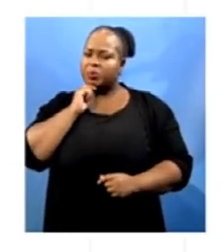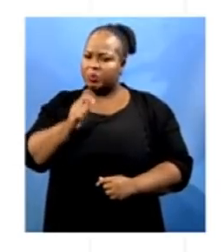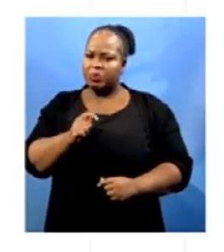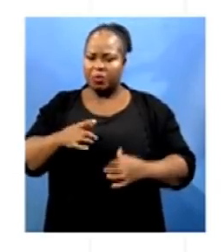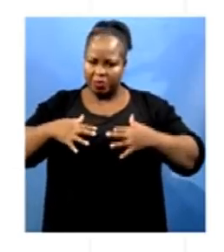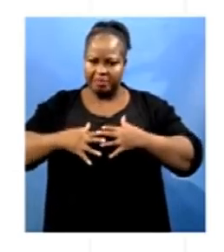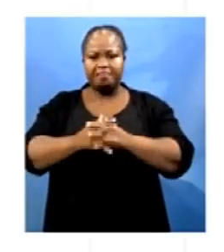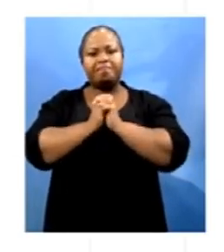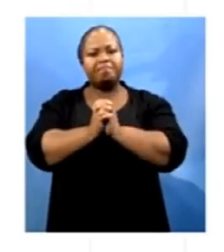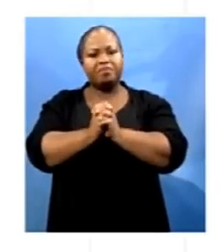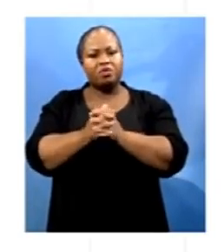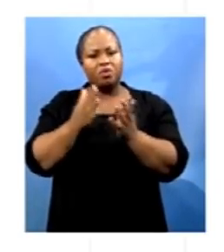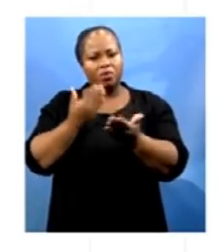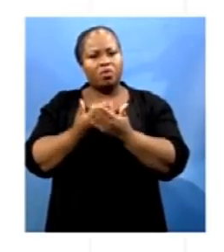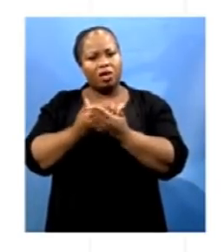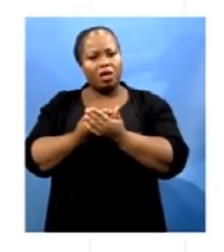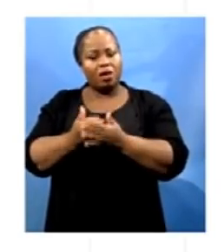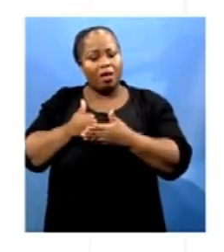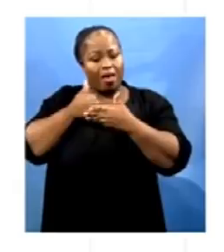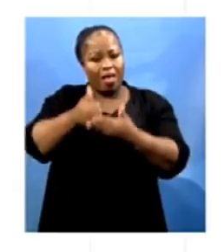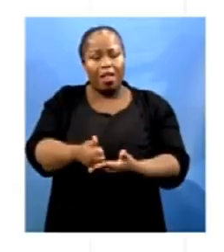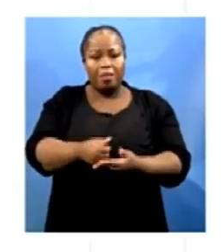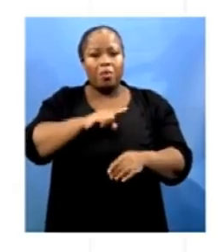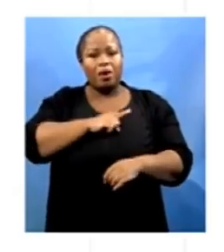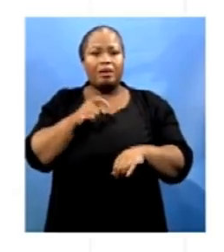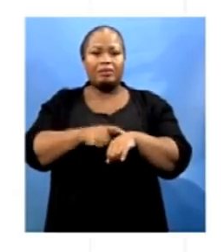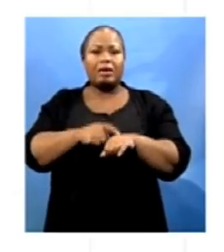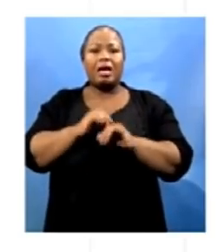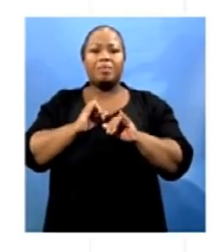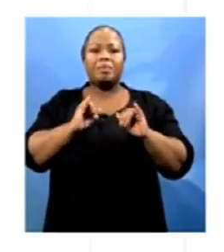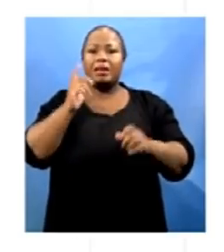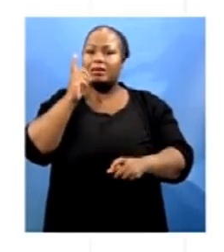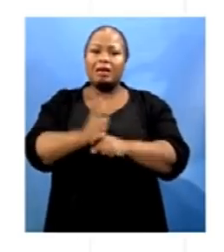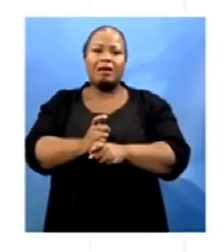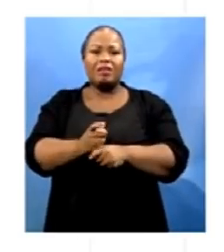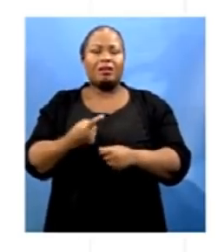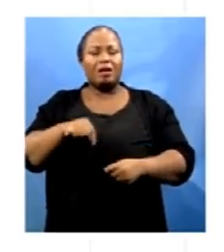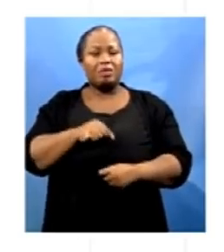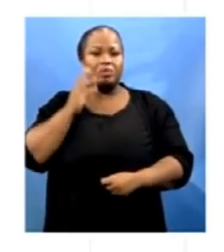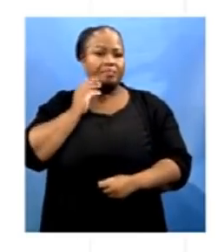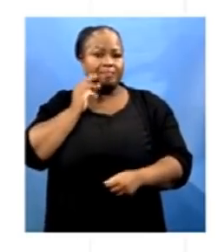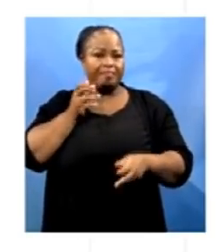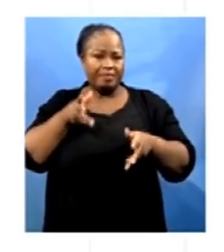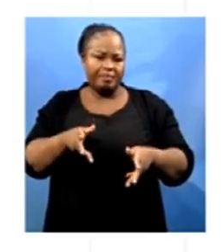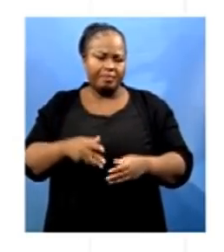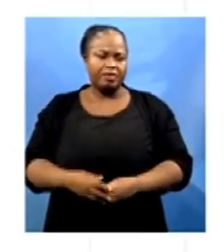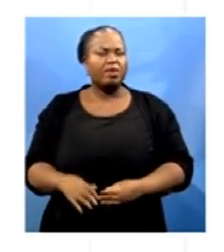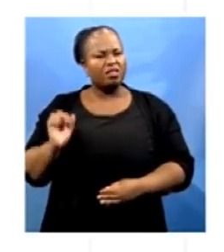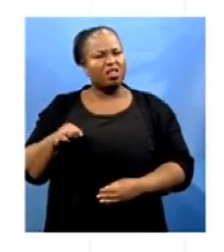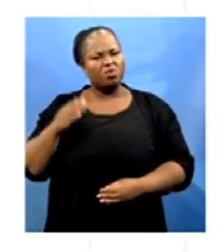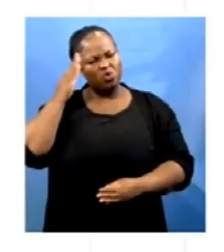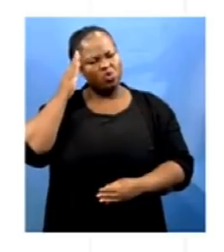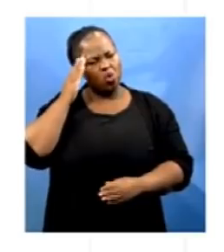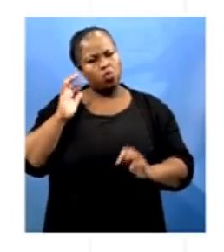times of crisis. And of course, whilst the amount raised is commendable, especially given the